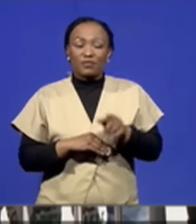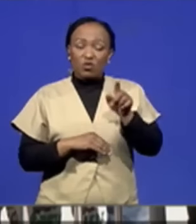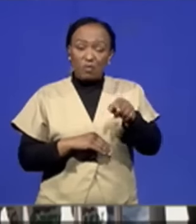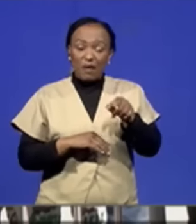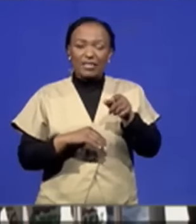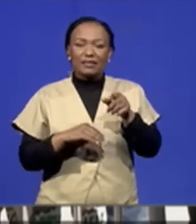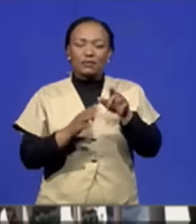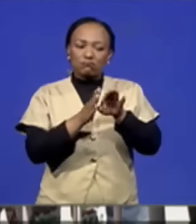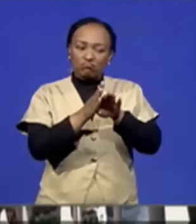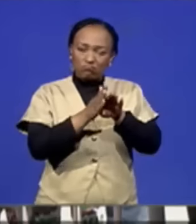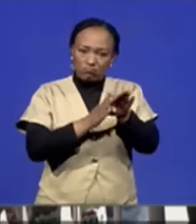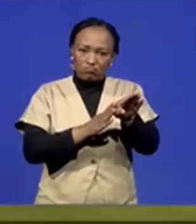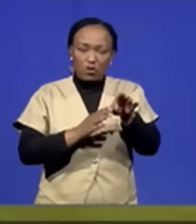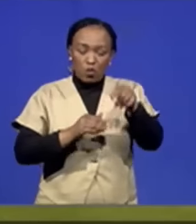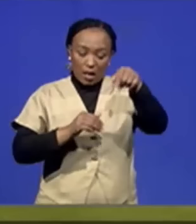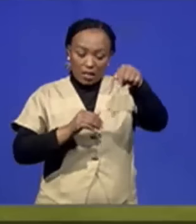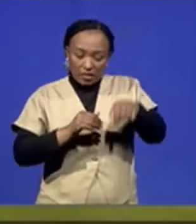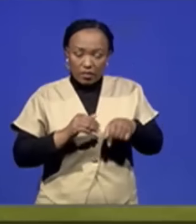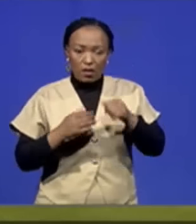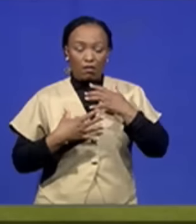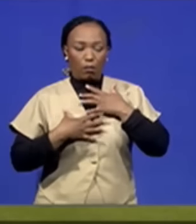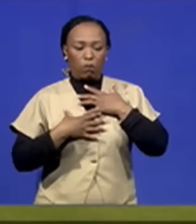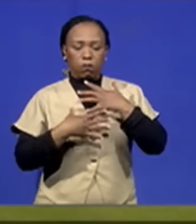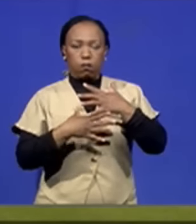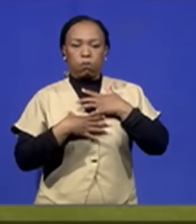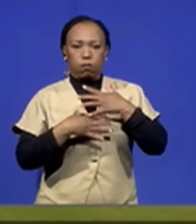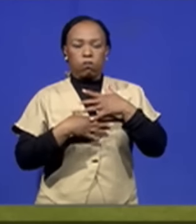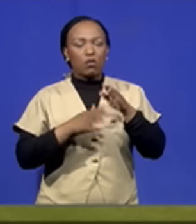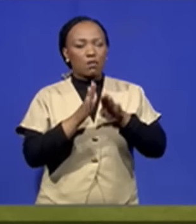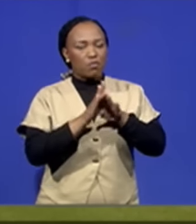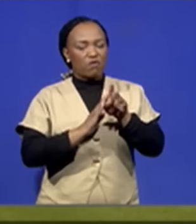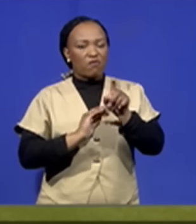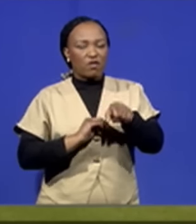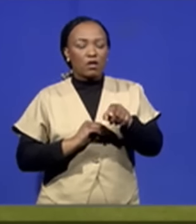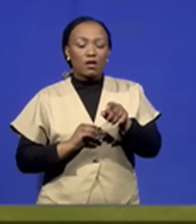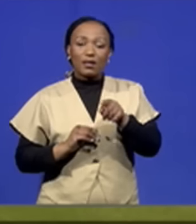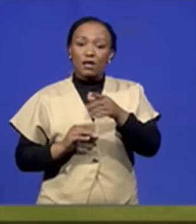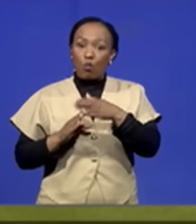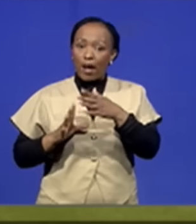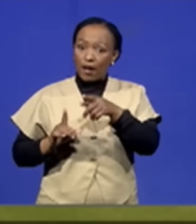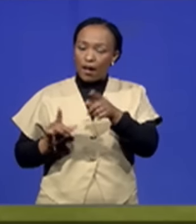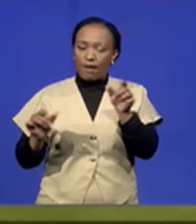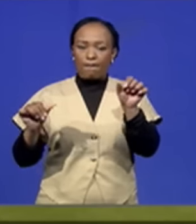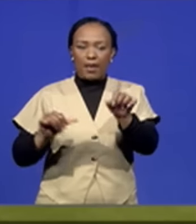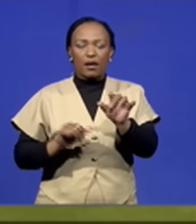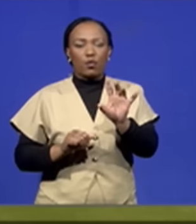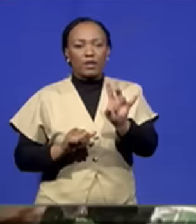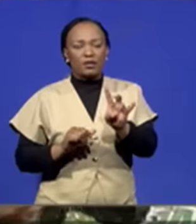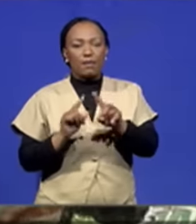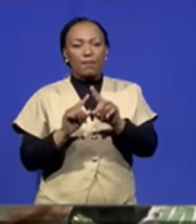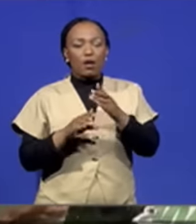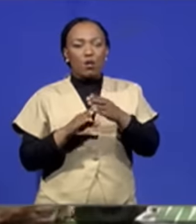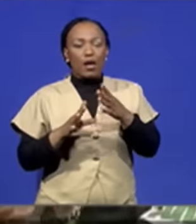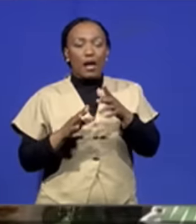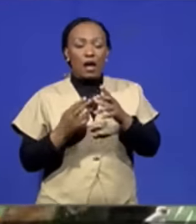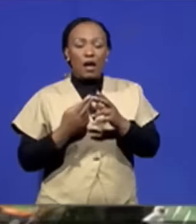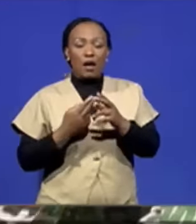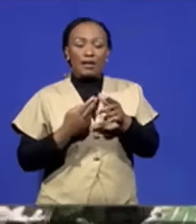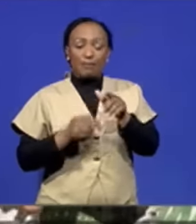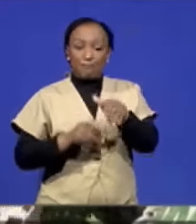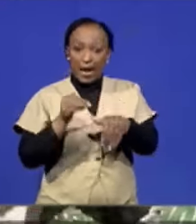improve ventilation underground. Le fa badiri ba Impala ba boela tirong ka laboraro, AMCU ya re badira moepong ba tla emisa go dira